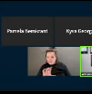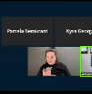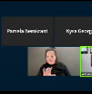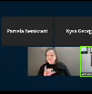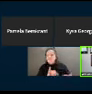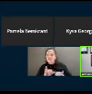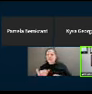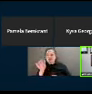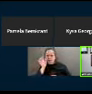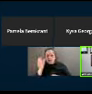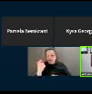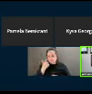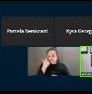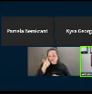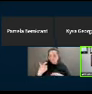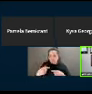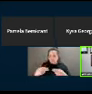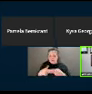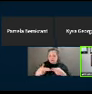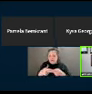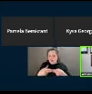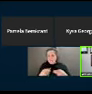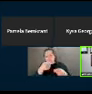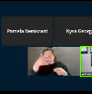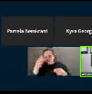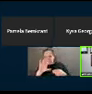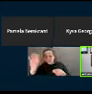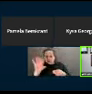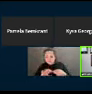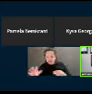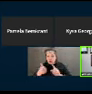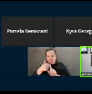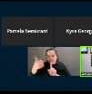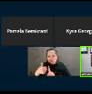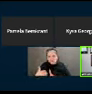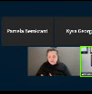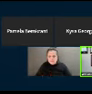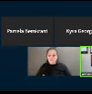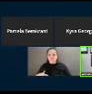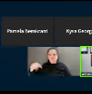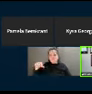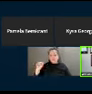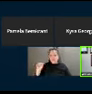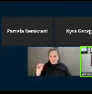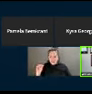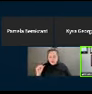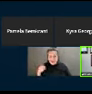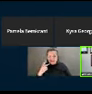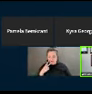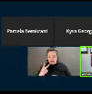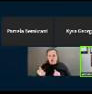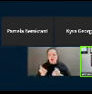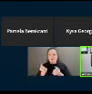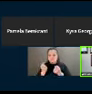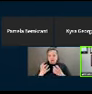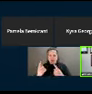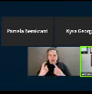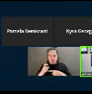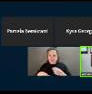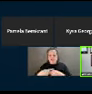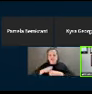lot of specificity. And like I mentioned in the Q&A tab, I noticed a lot of requests and questions about security